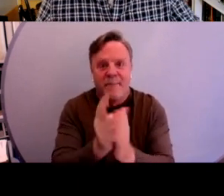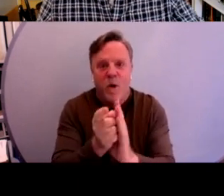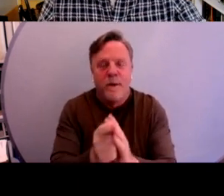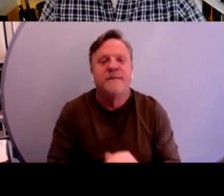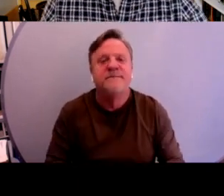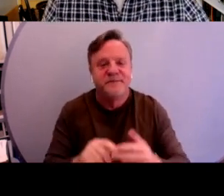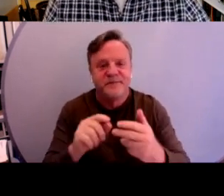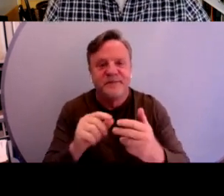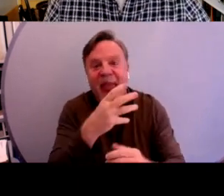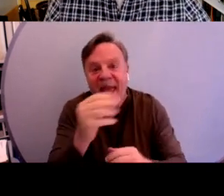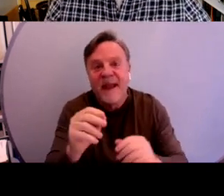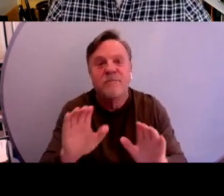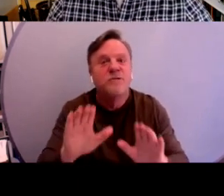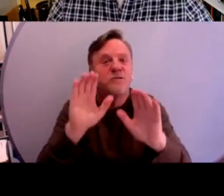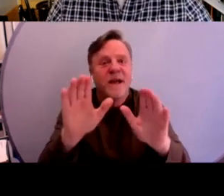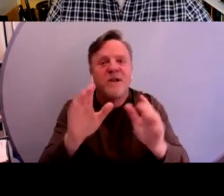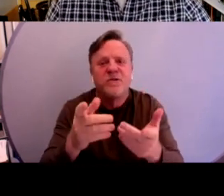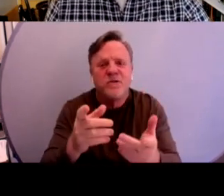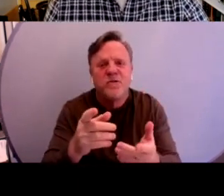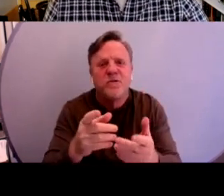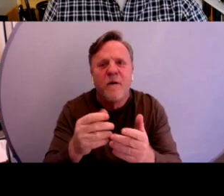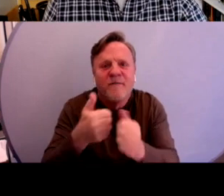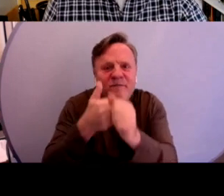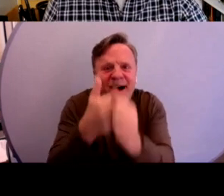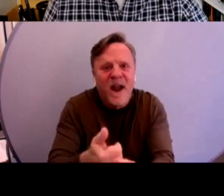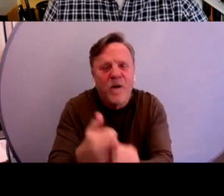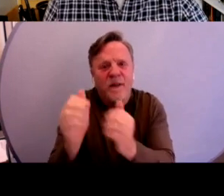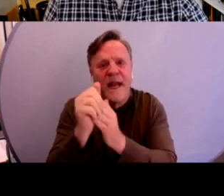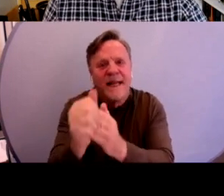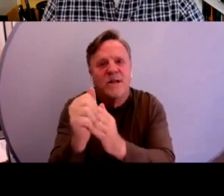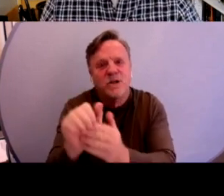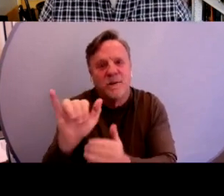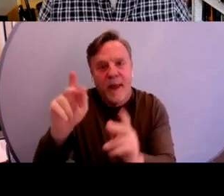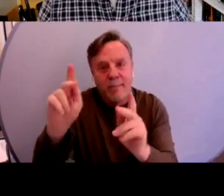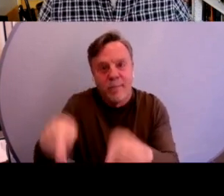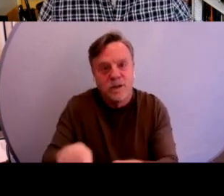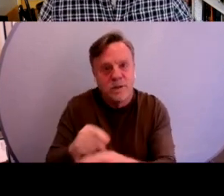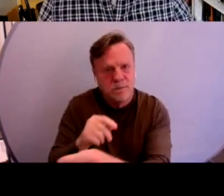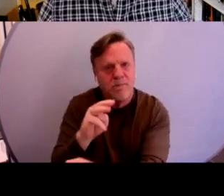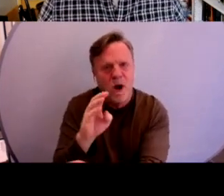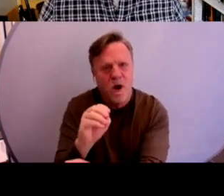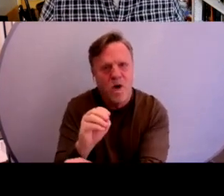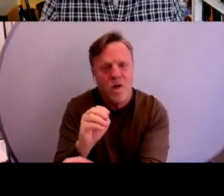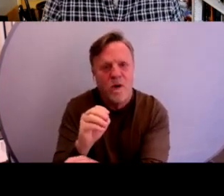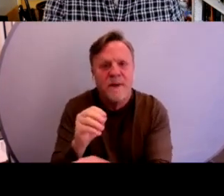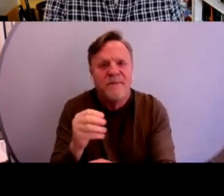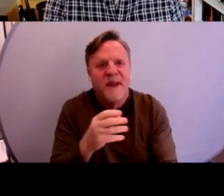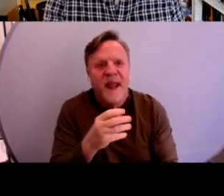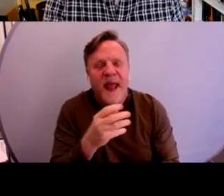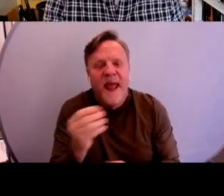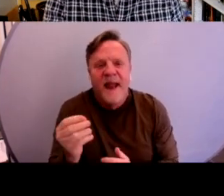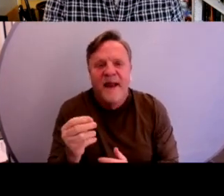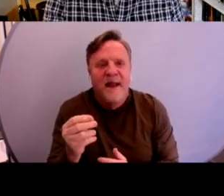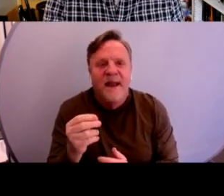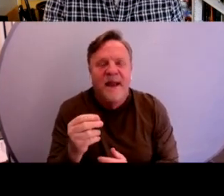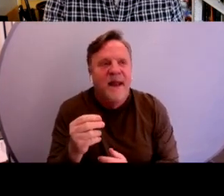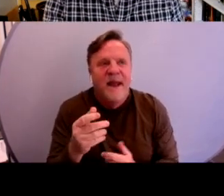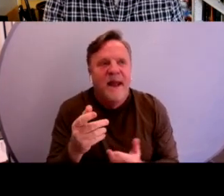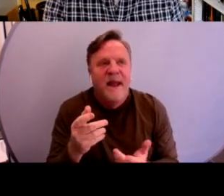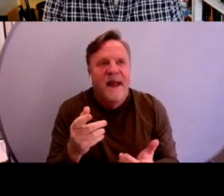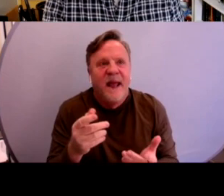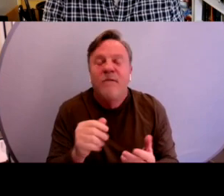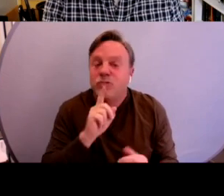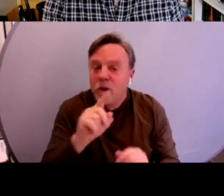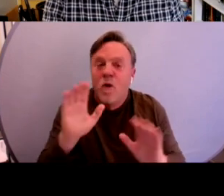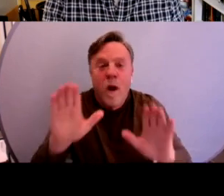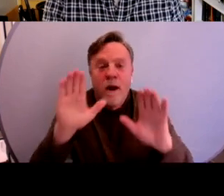to affirm the expertise and follow the leadership of the person, of Mo. It was just, yeah, it was